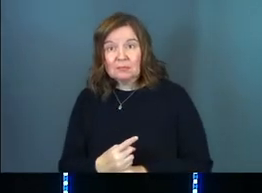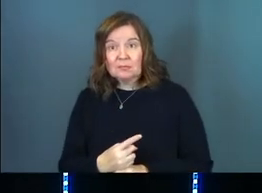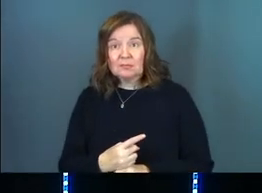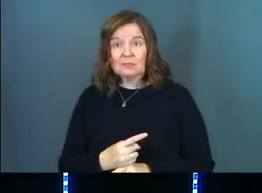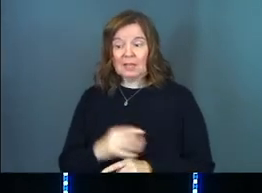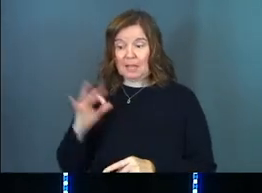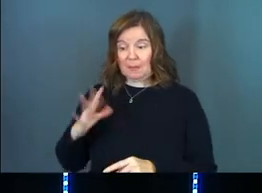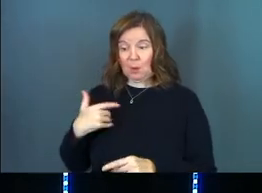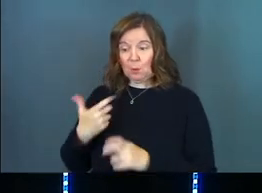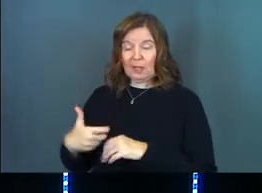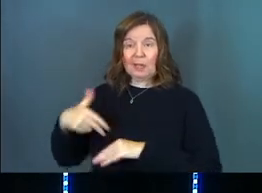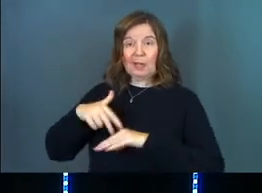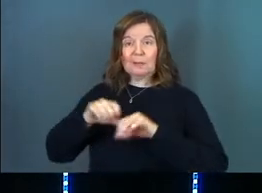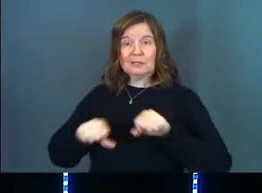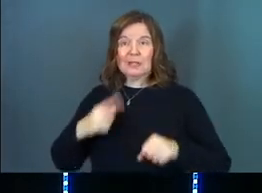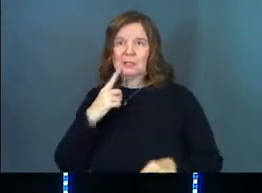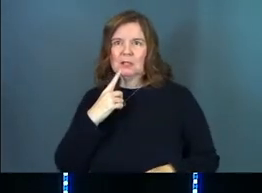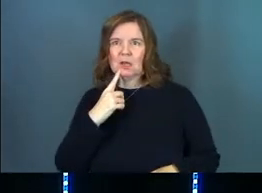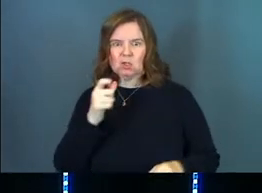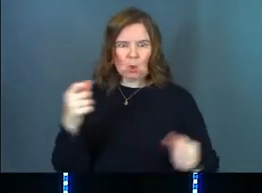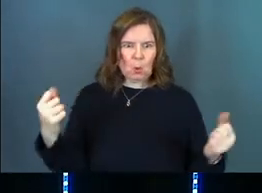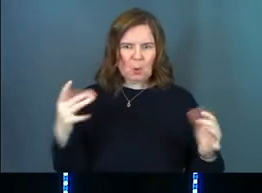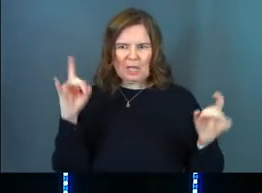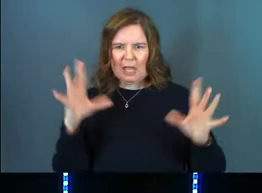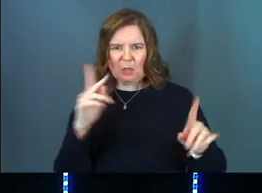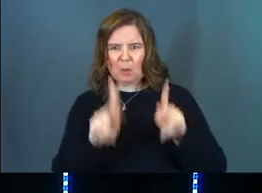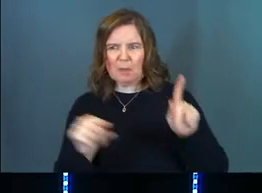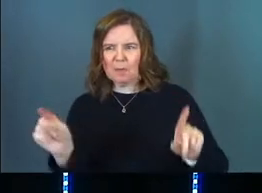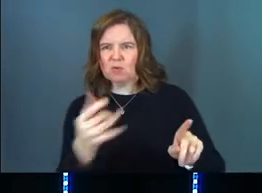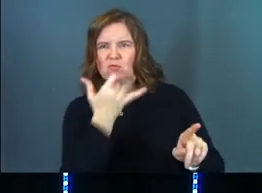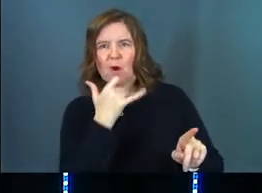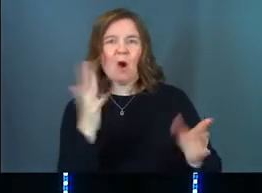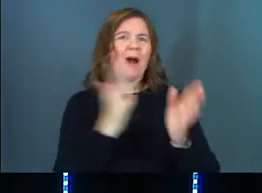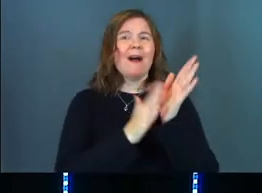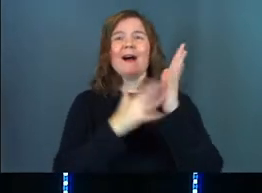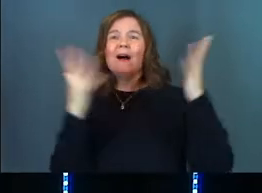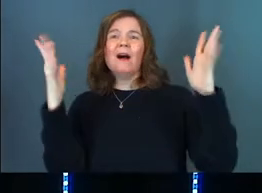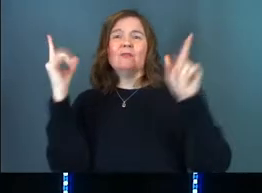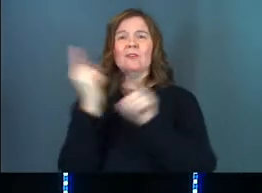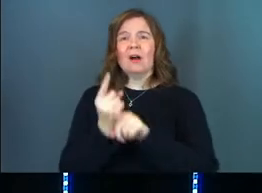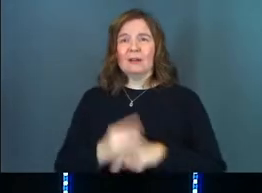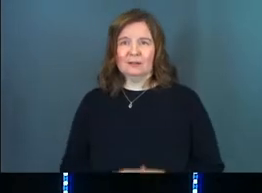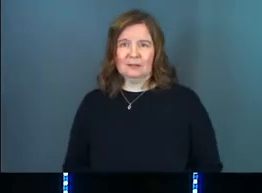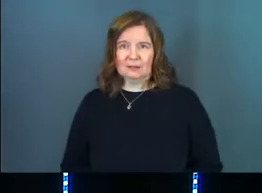And as pastors, we can get up on the stage and say, don't we hate those people? And you guys,